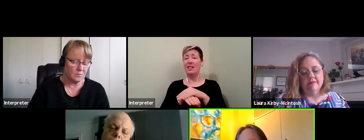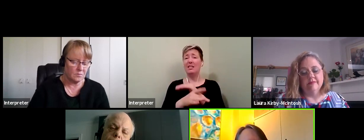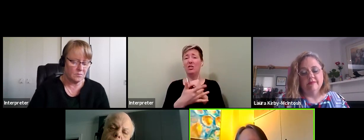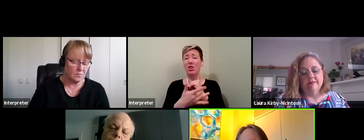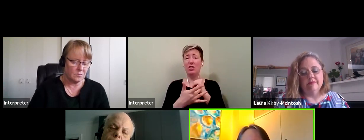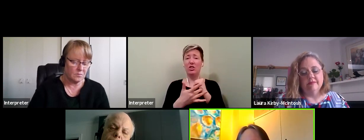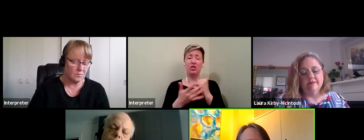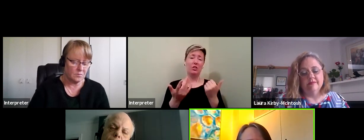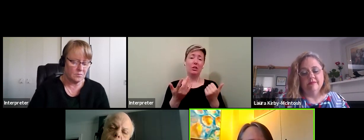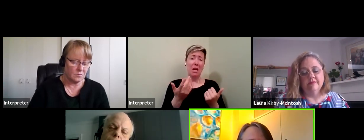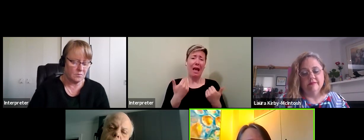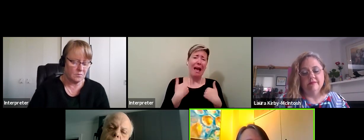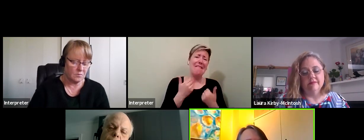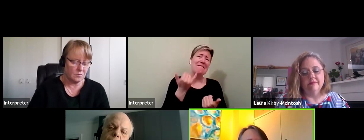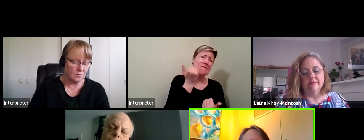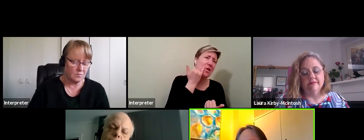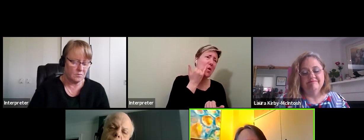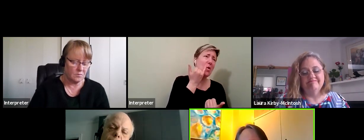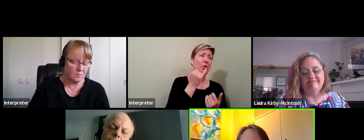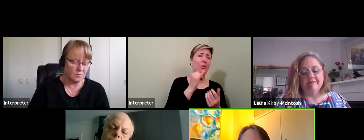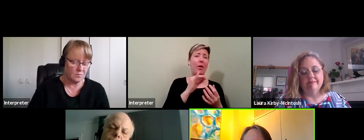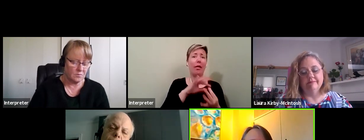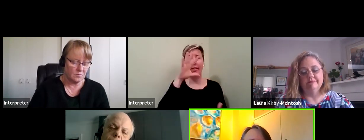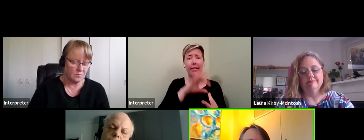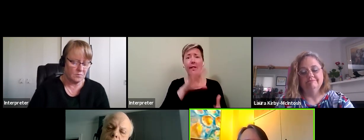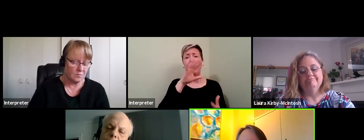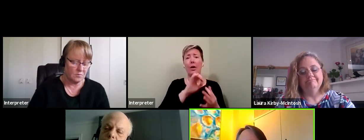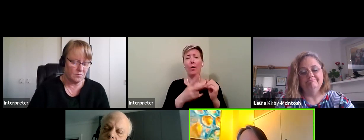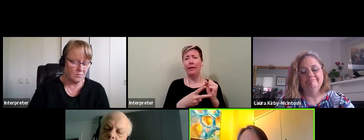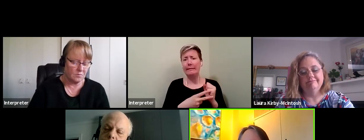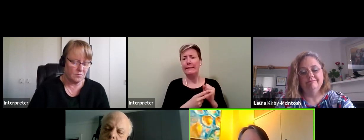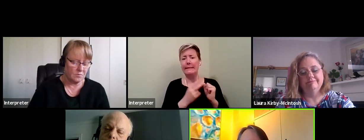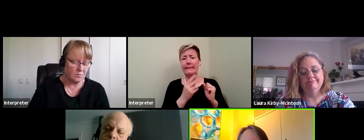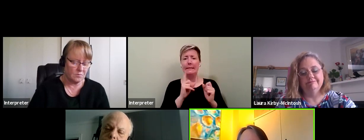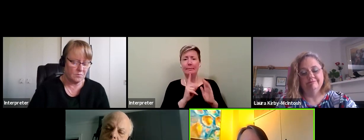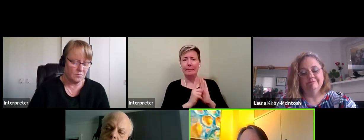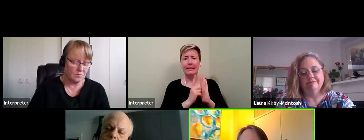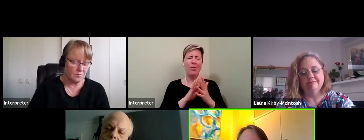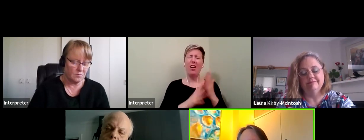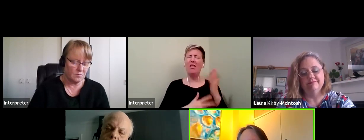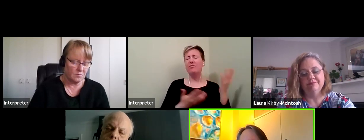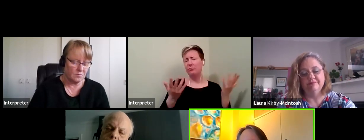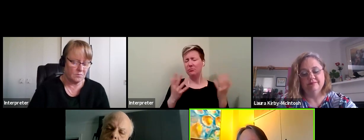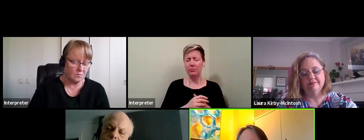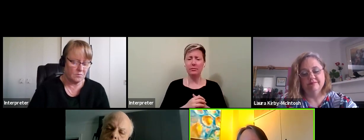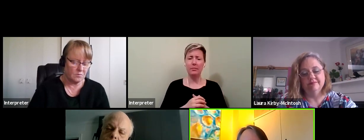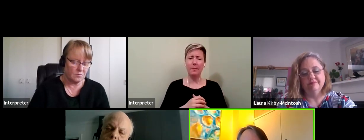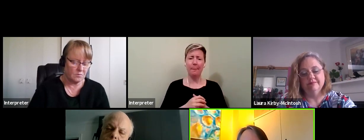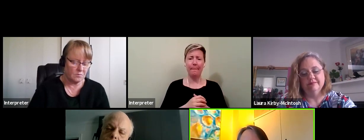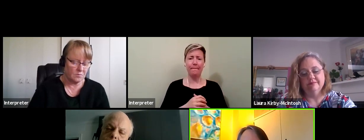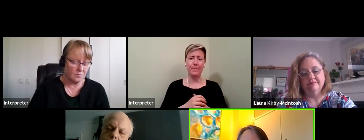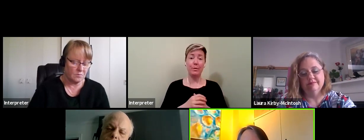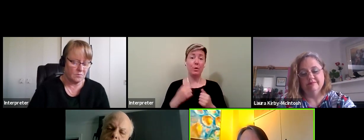sketchy, shaky plans, or they have to conserve. So what we decided to do, since a lot